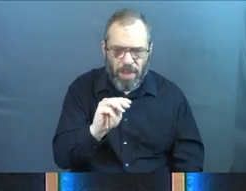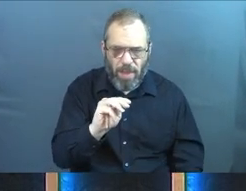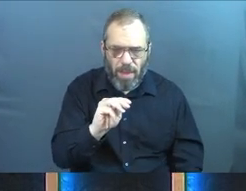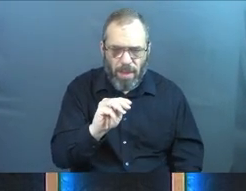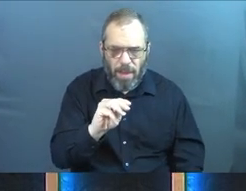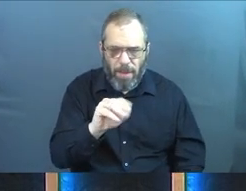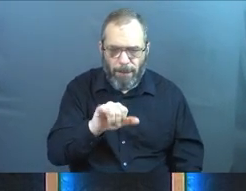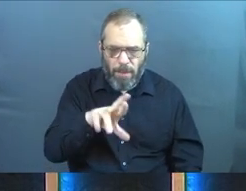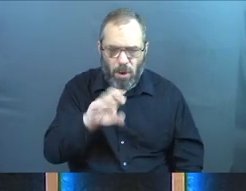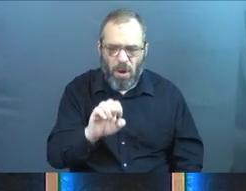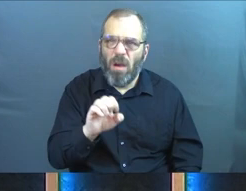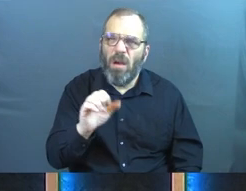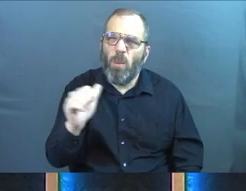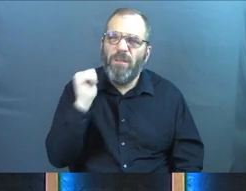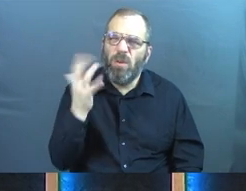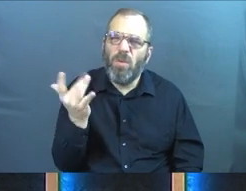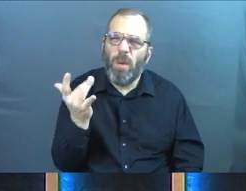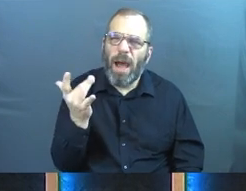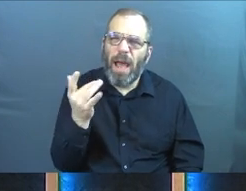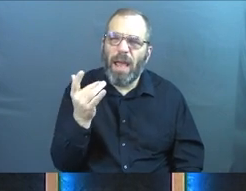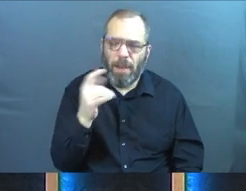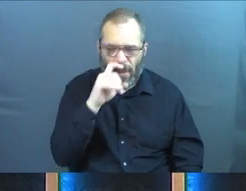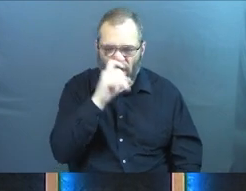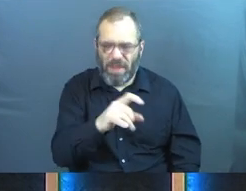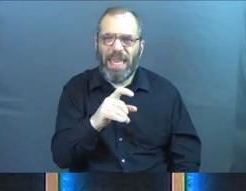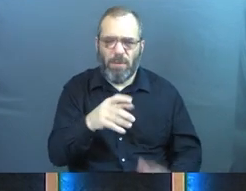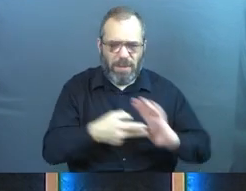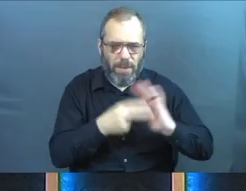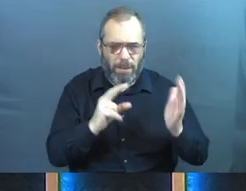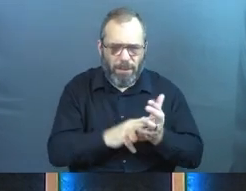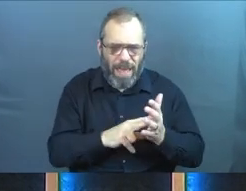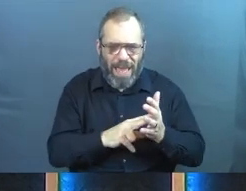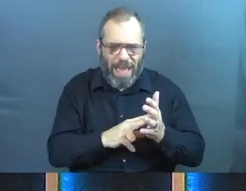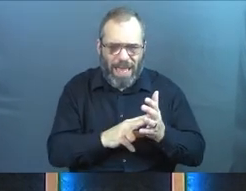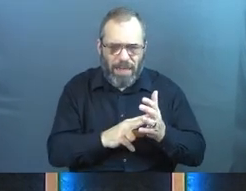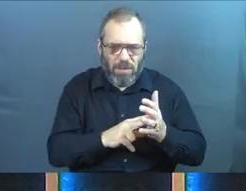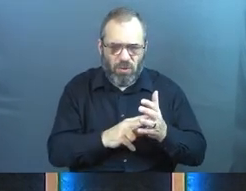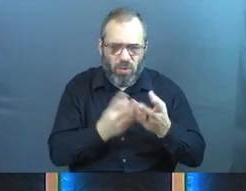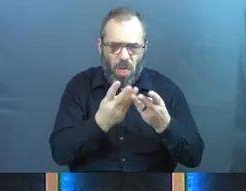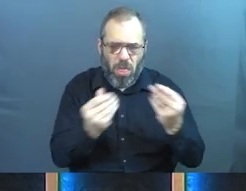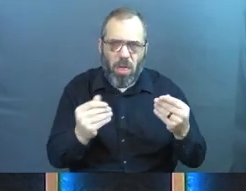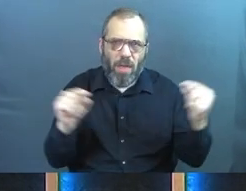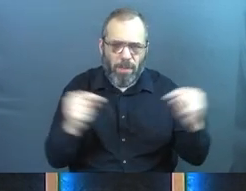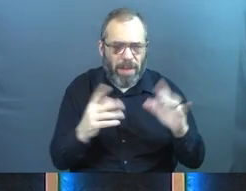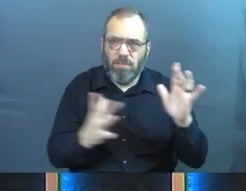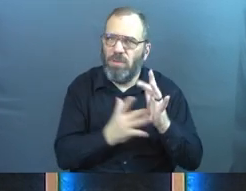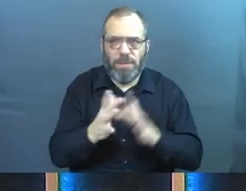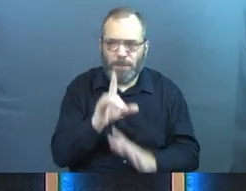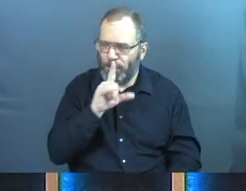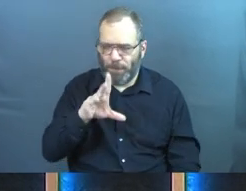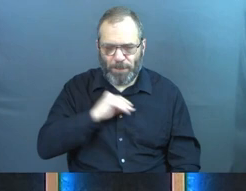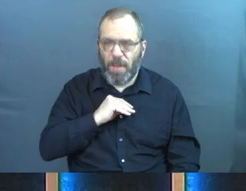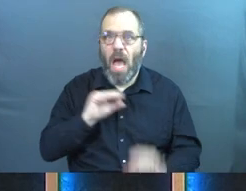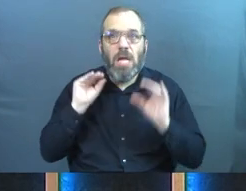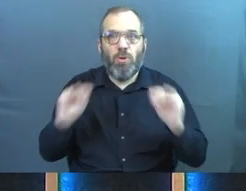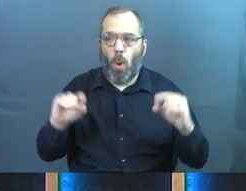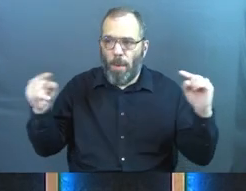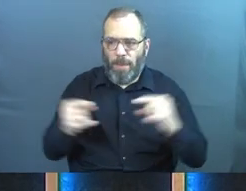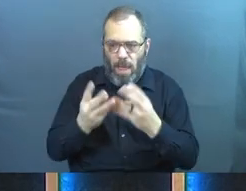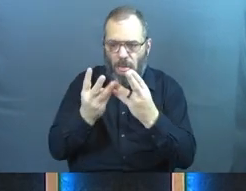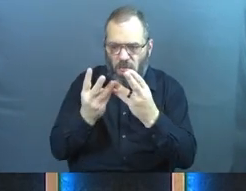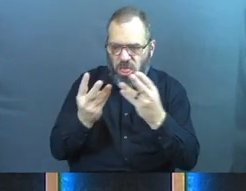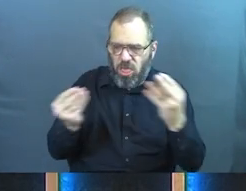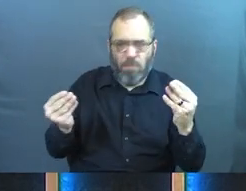Jesus refused it. And why did he refuse that drink? Because it was meant to dull his pain. And Jesus was not going to let any of the